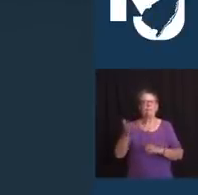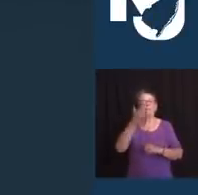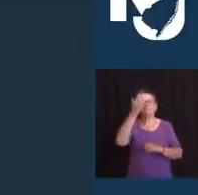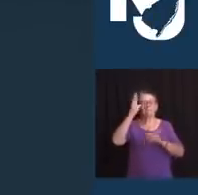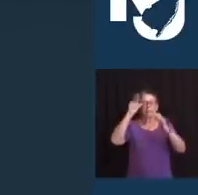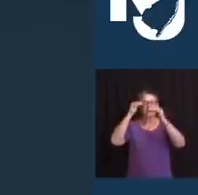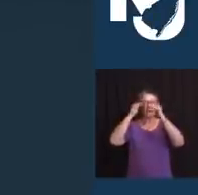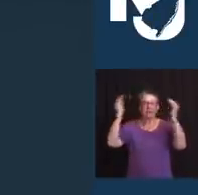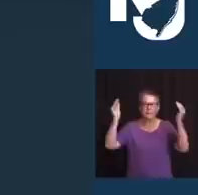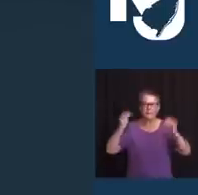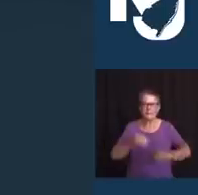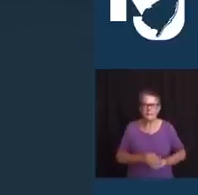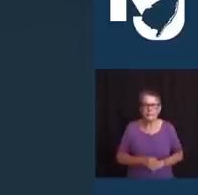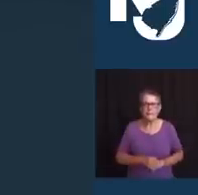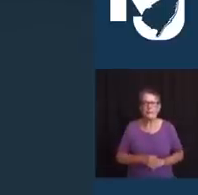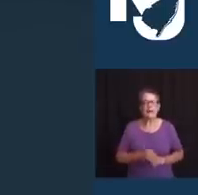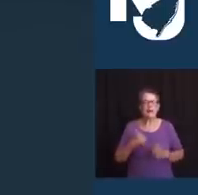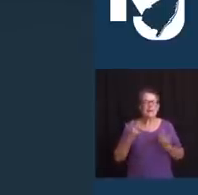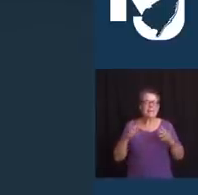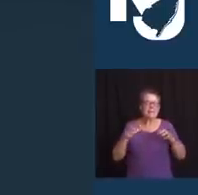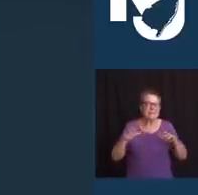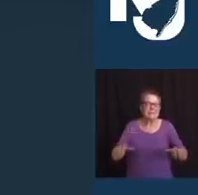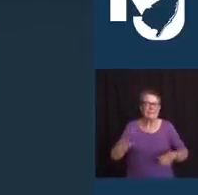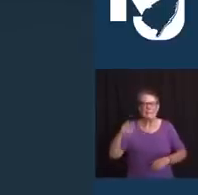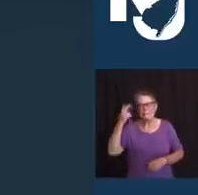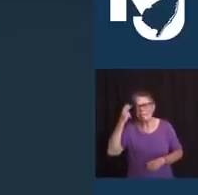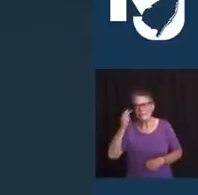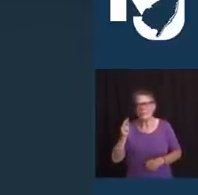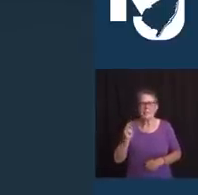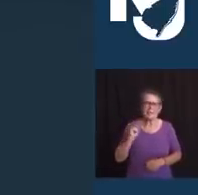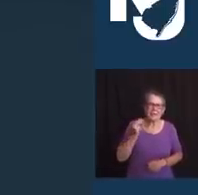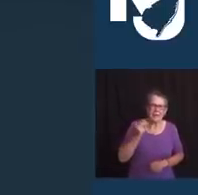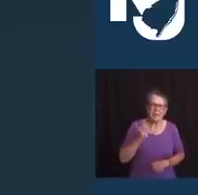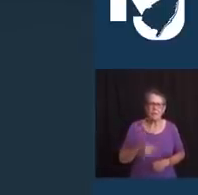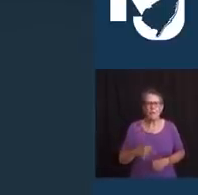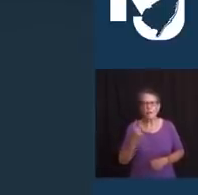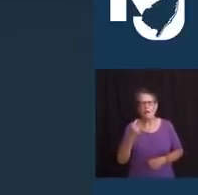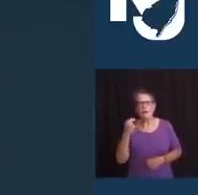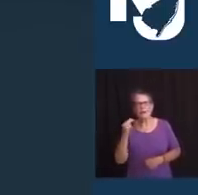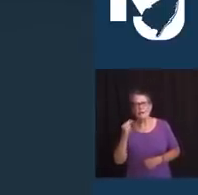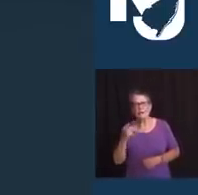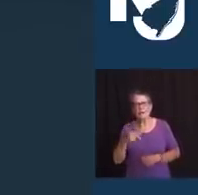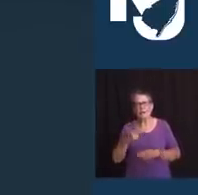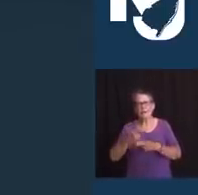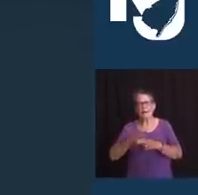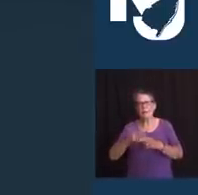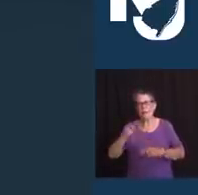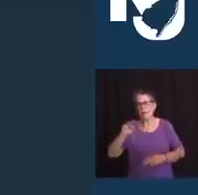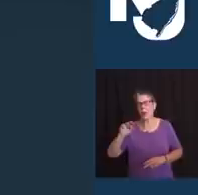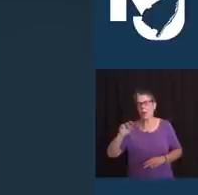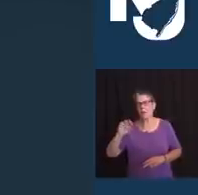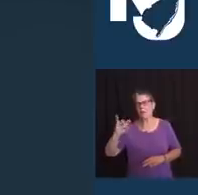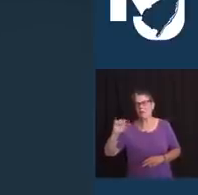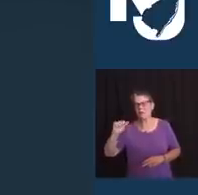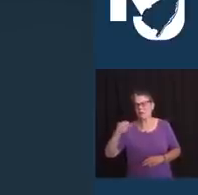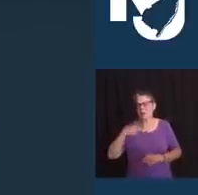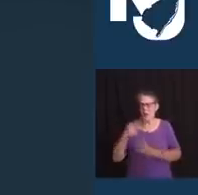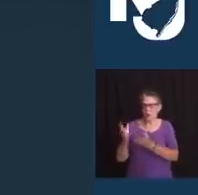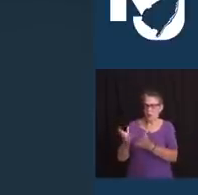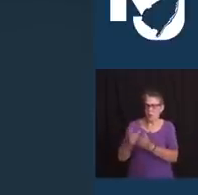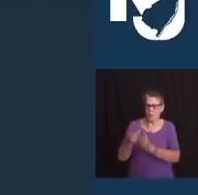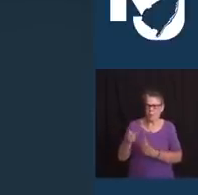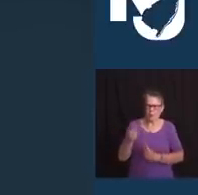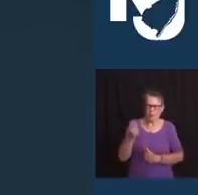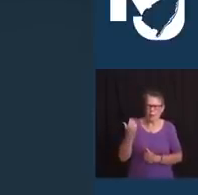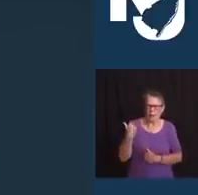and nephews and their families, but her niece Lisa, with whom I had the great honor of speaking last week, and her husband John, and her great-nephew John Paul,